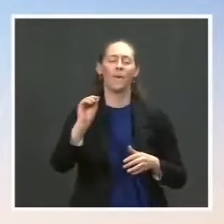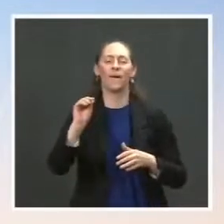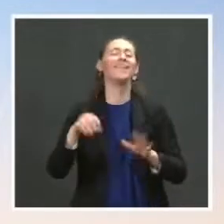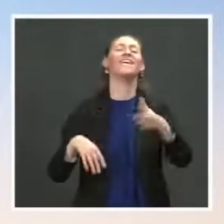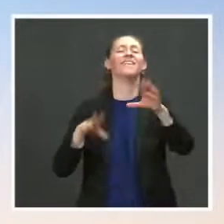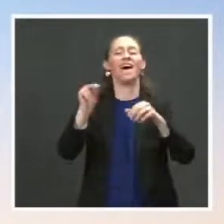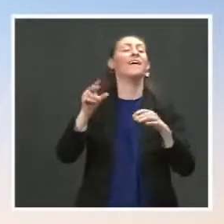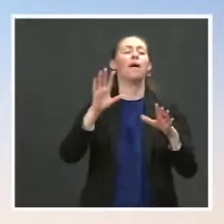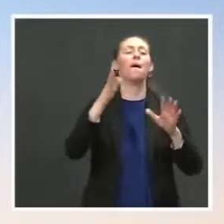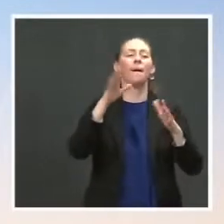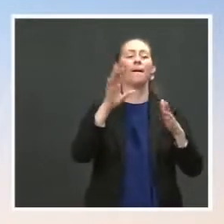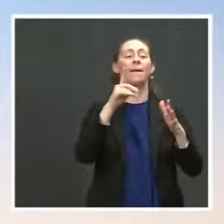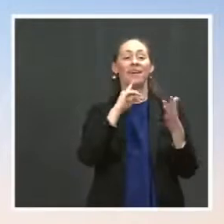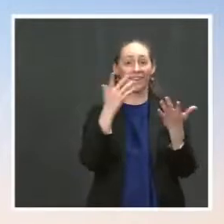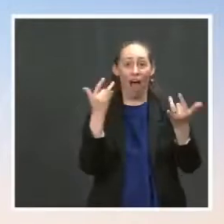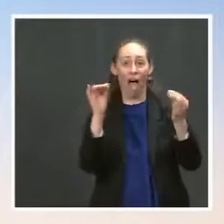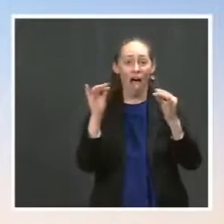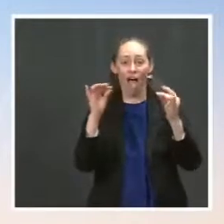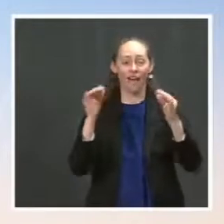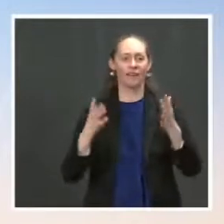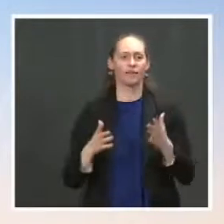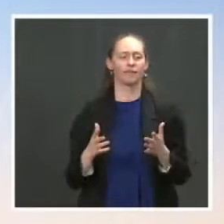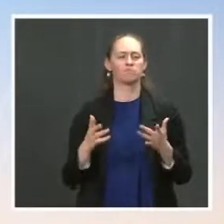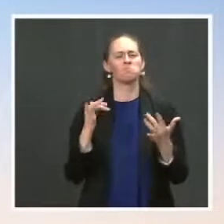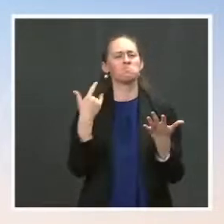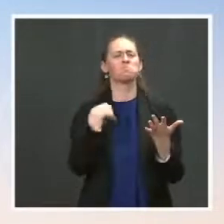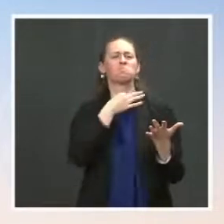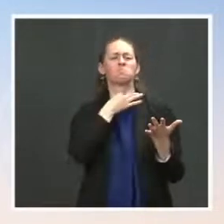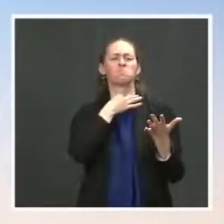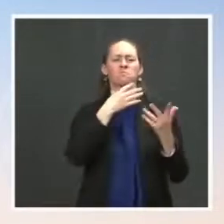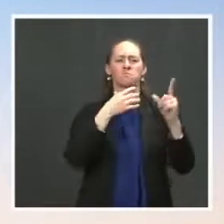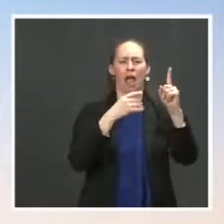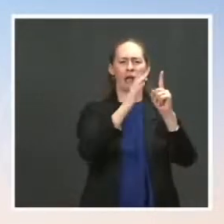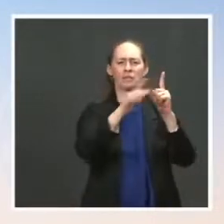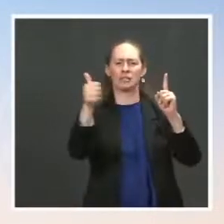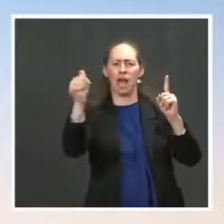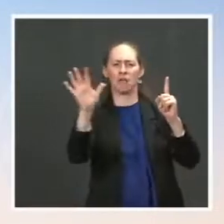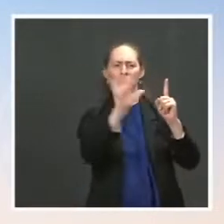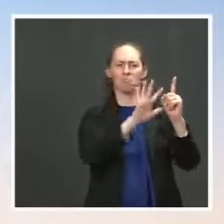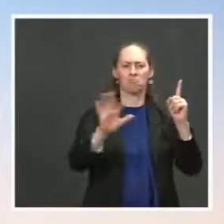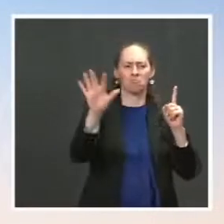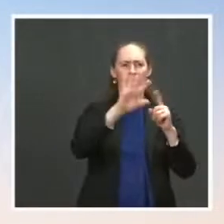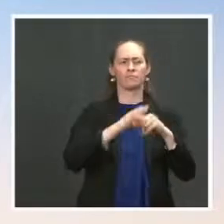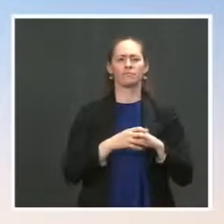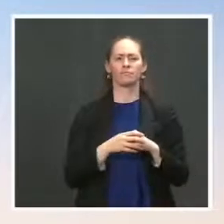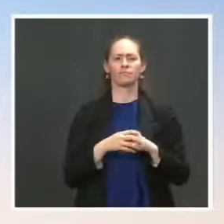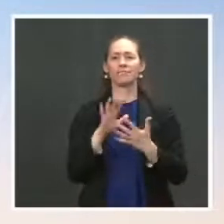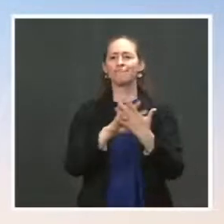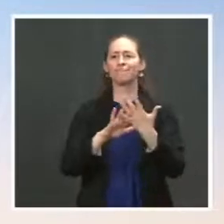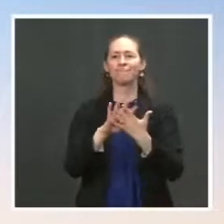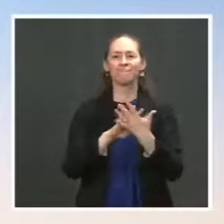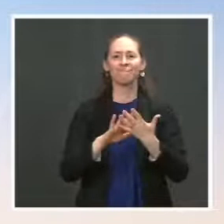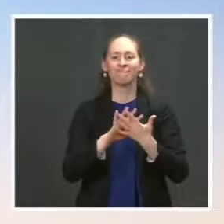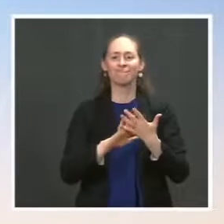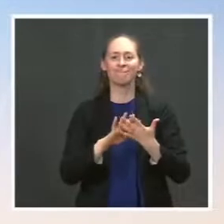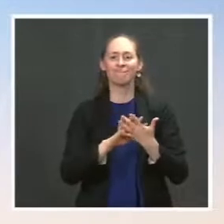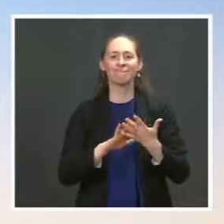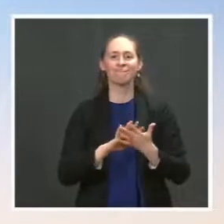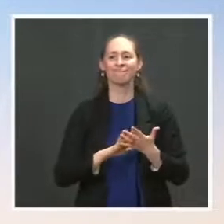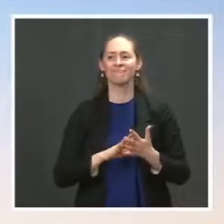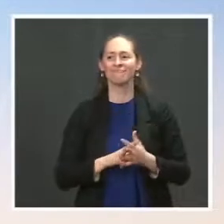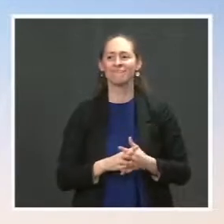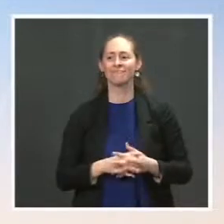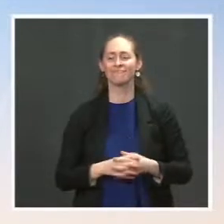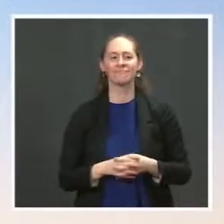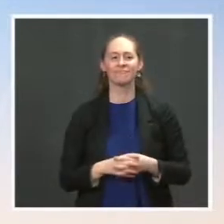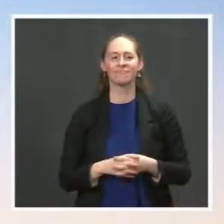Potential. Go ahead. Does the president, who is an avowed bipartisan guy, put getting one or more Republicans